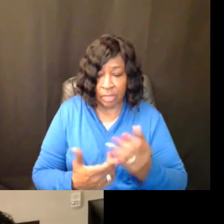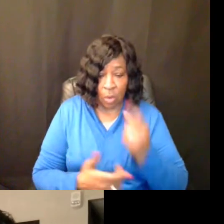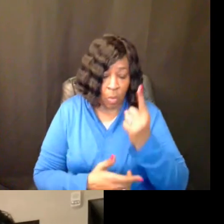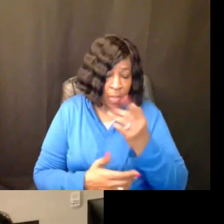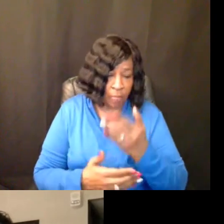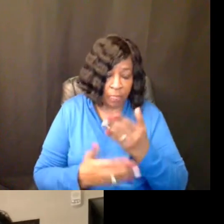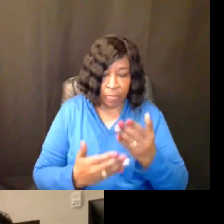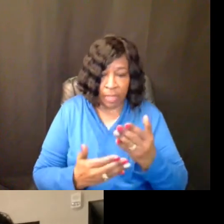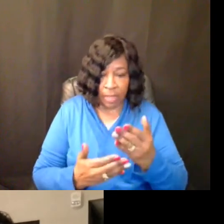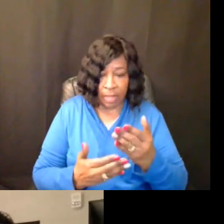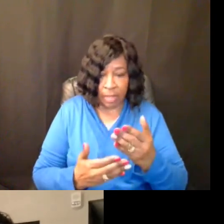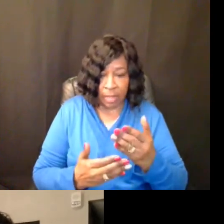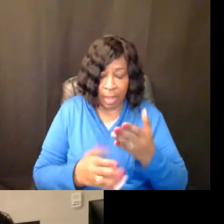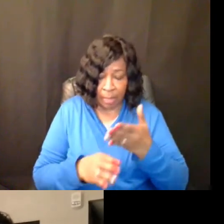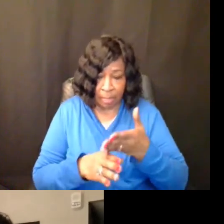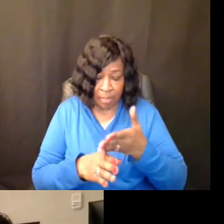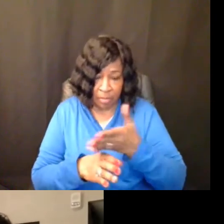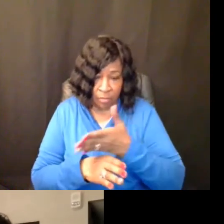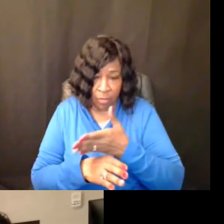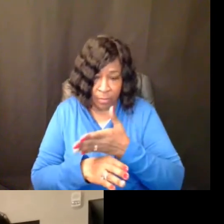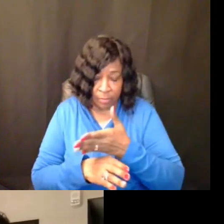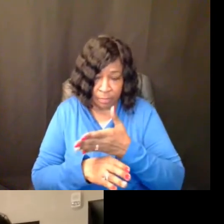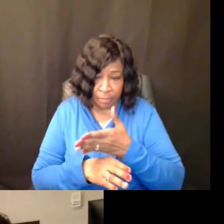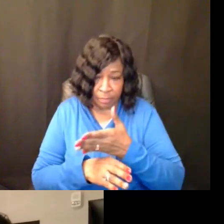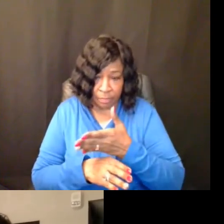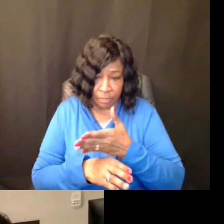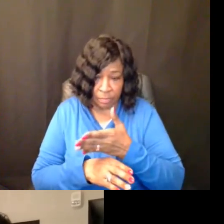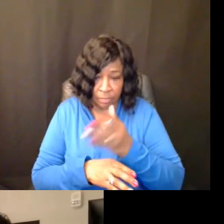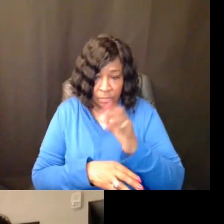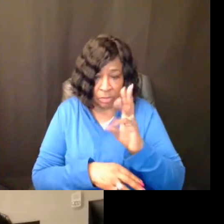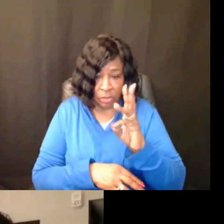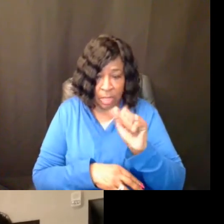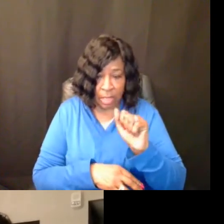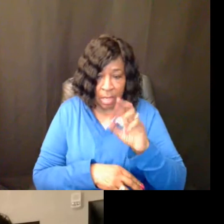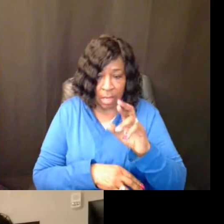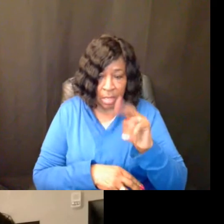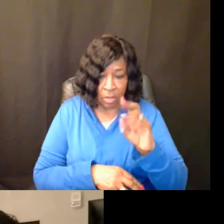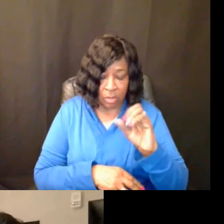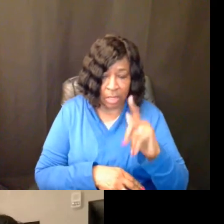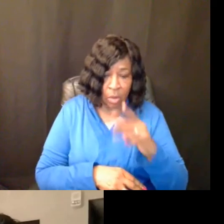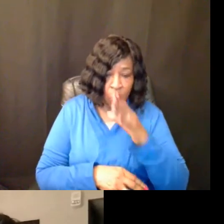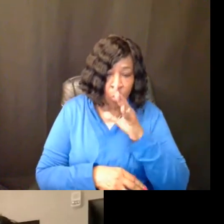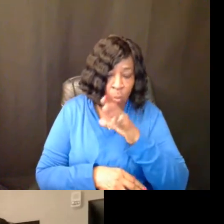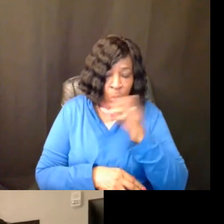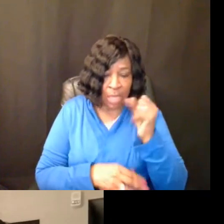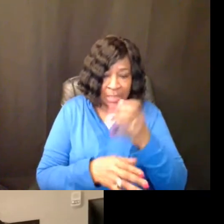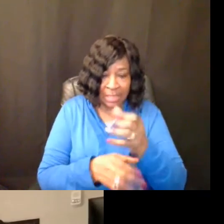right before, as Warnock was getting elected and Biden was